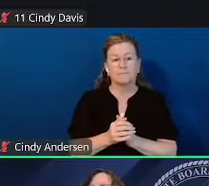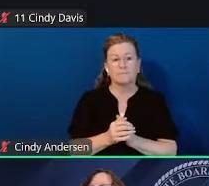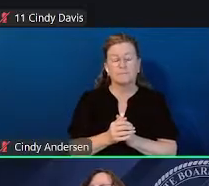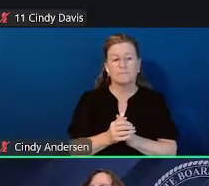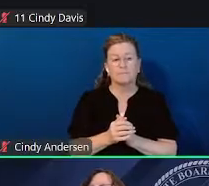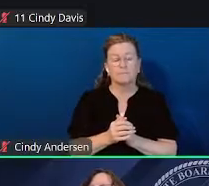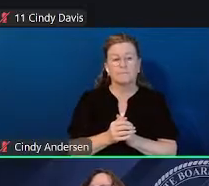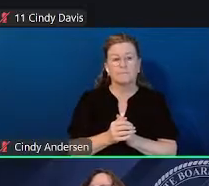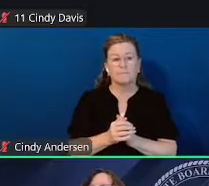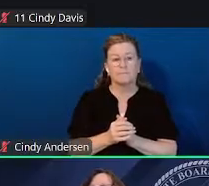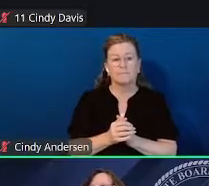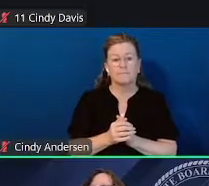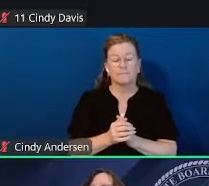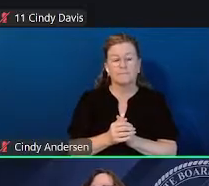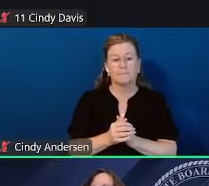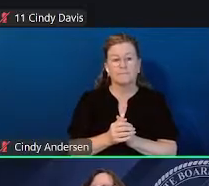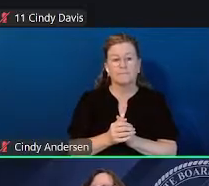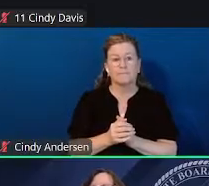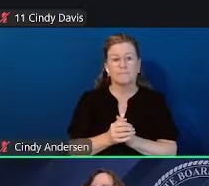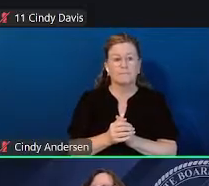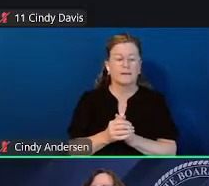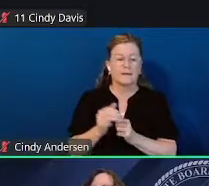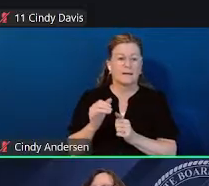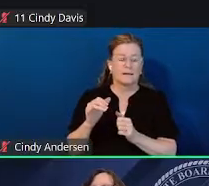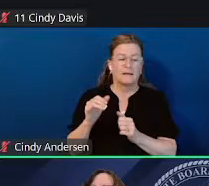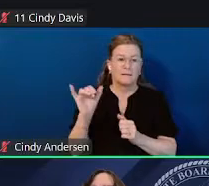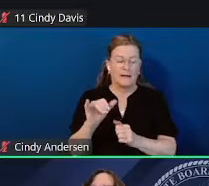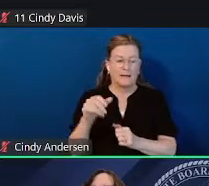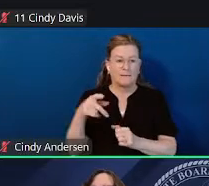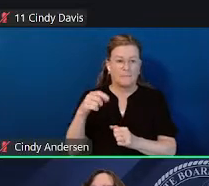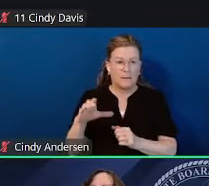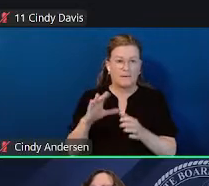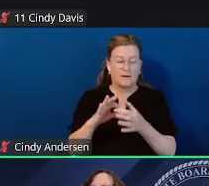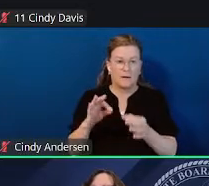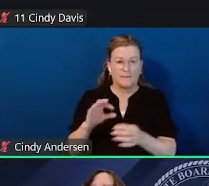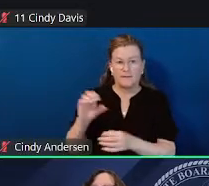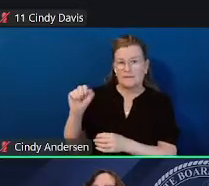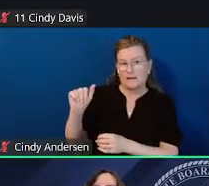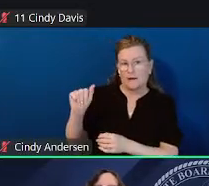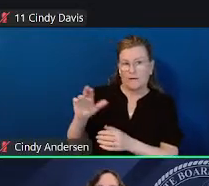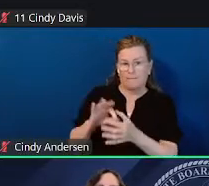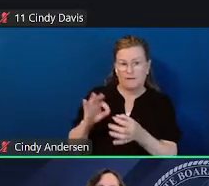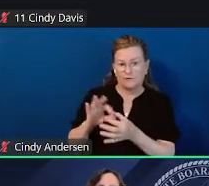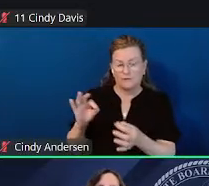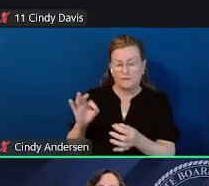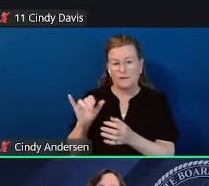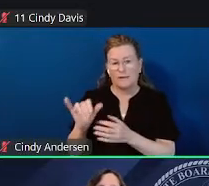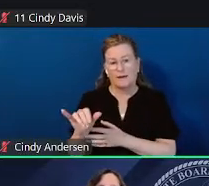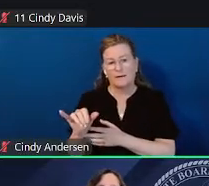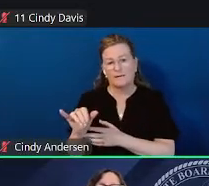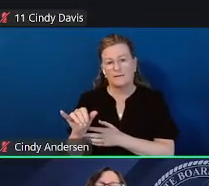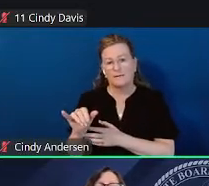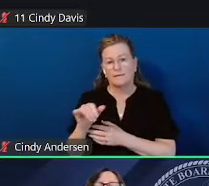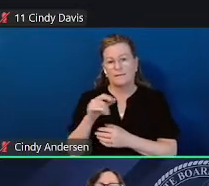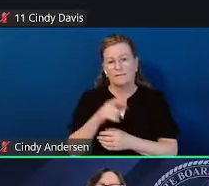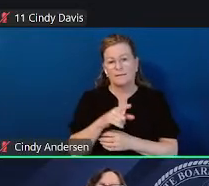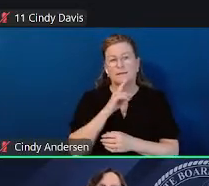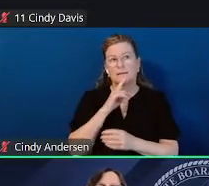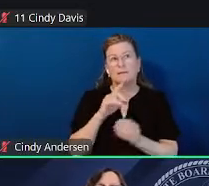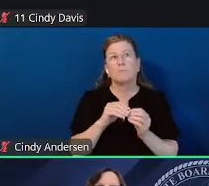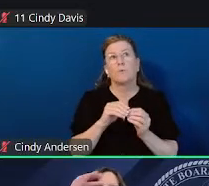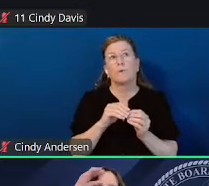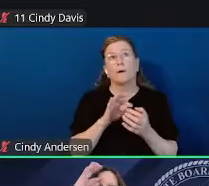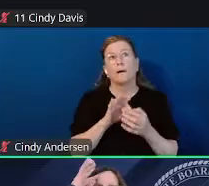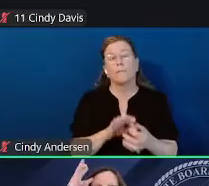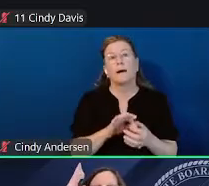as in public comment, Sarah Williams articulated that this is more